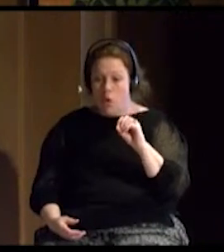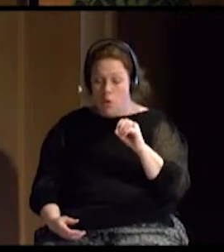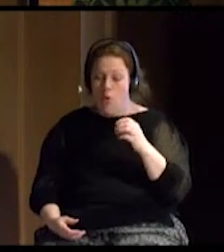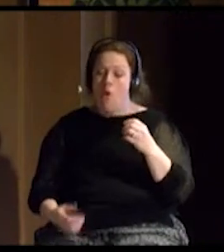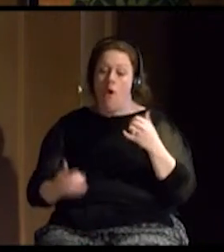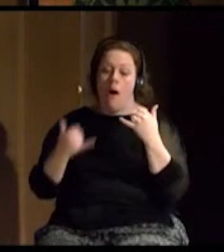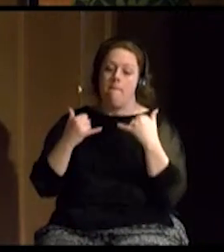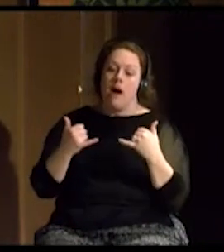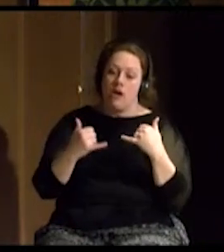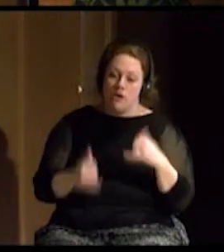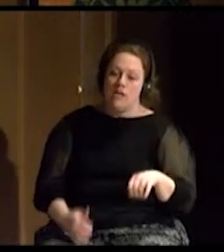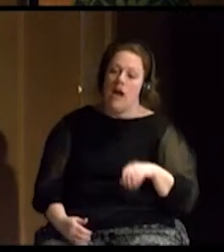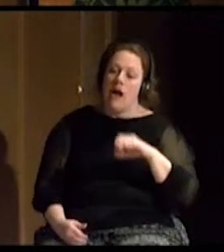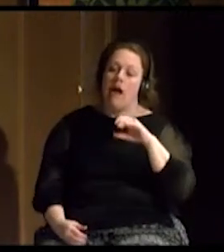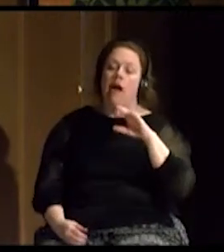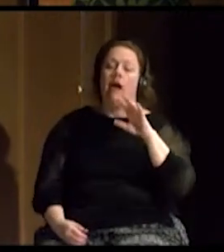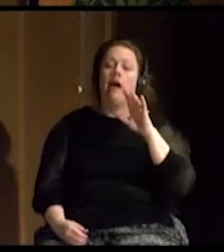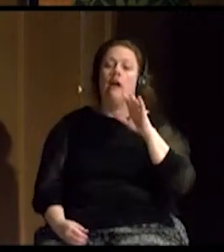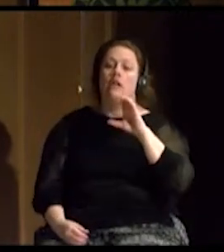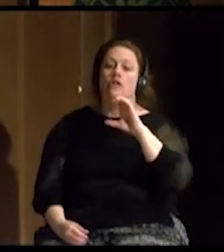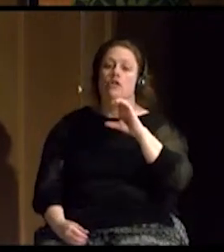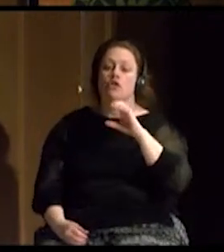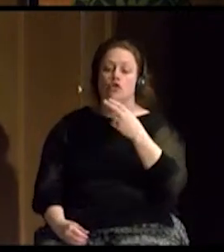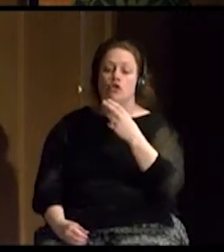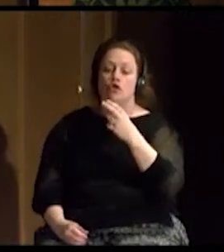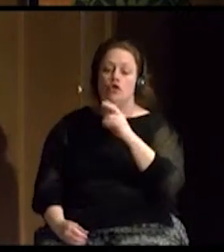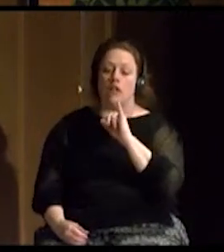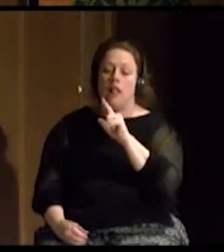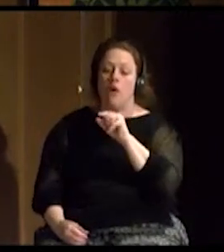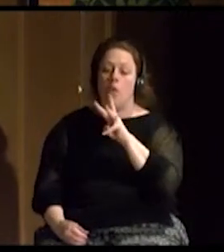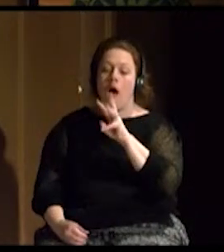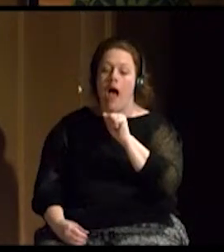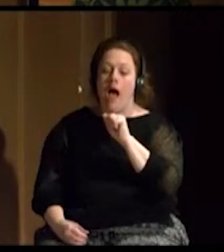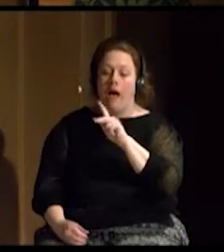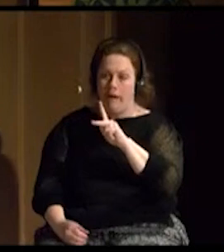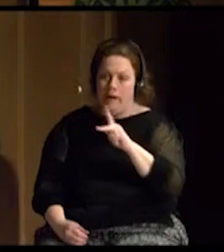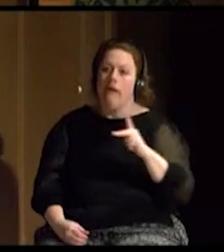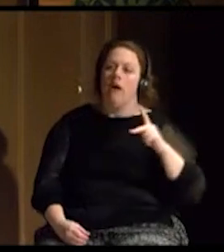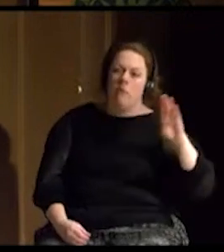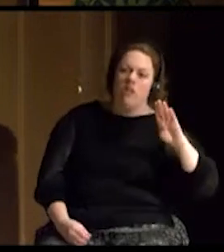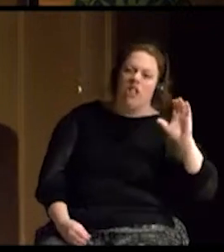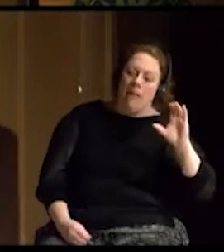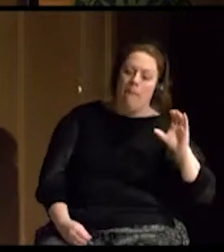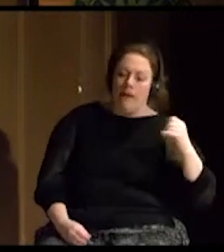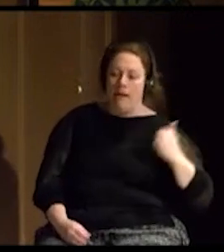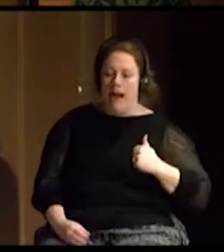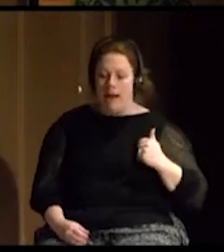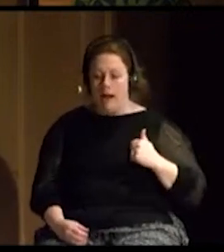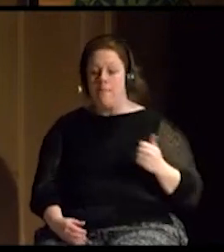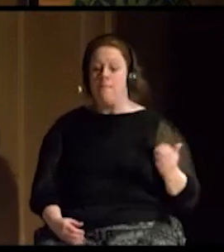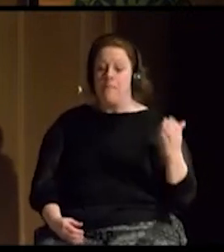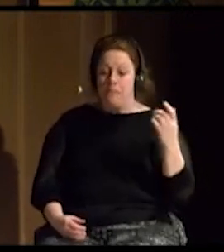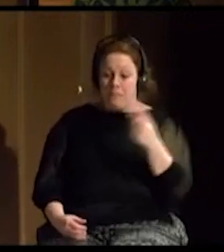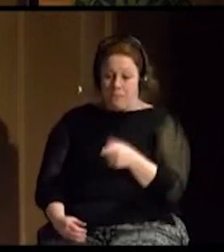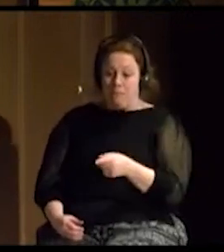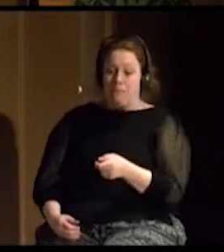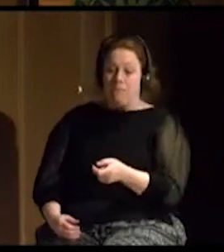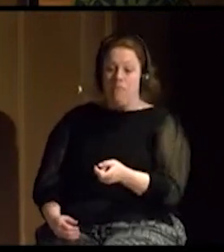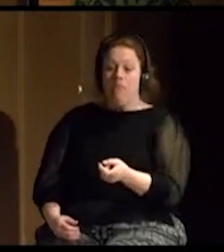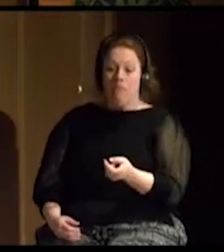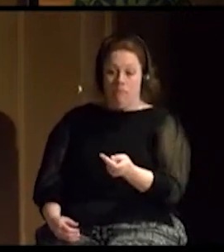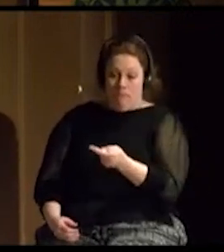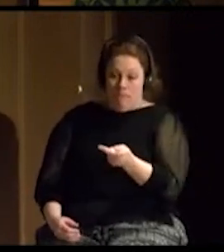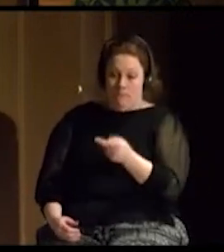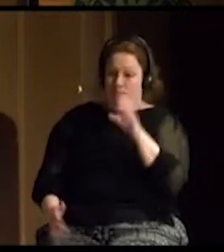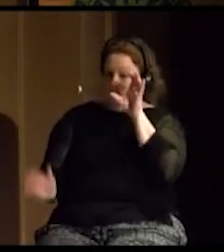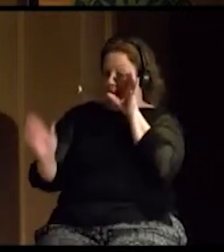British Columbia. Karen Carr, a scientific artist whose works are featured in many museums across the country, including